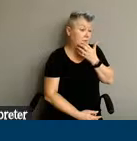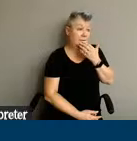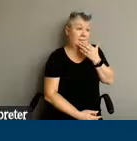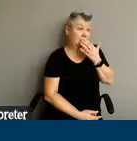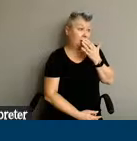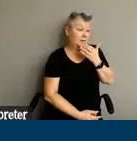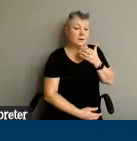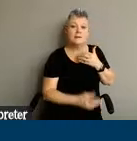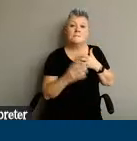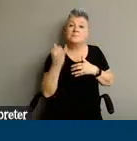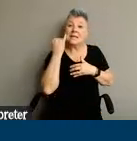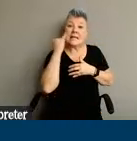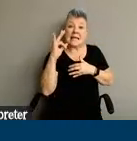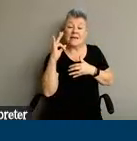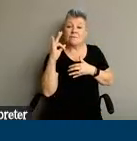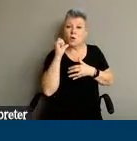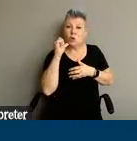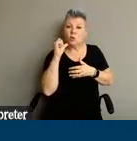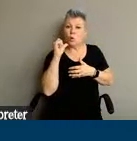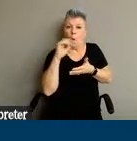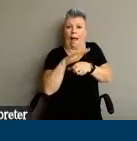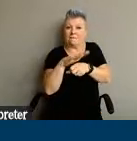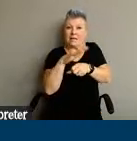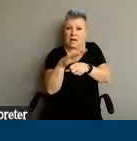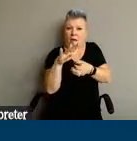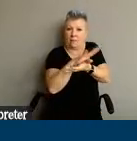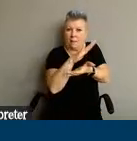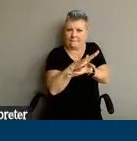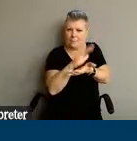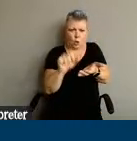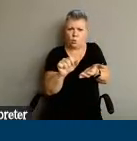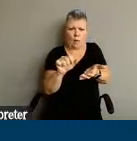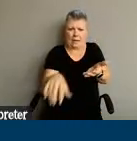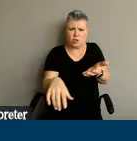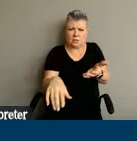transition to the second part of this activity once everyone is ready.